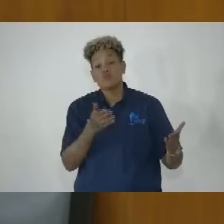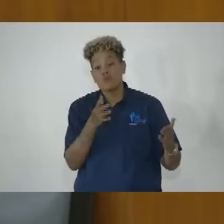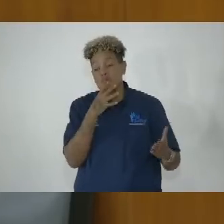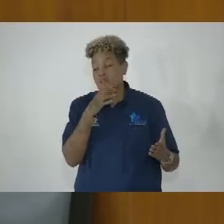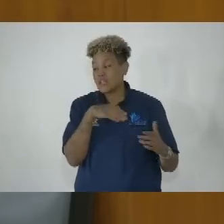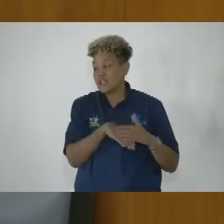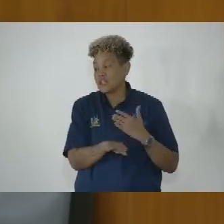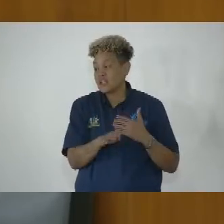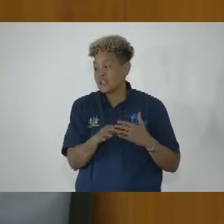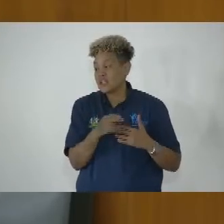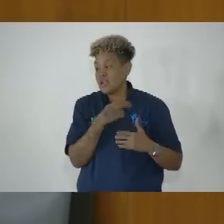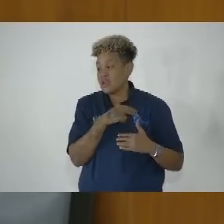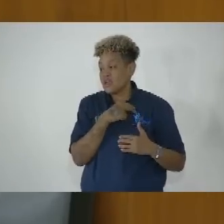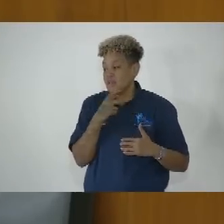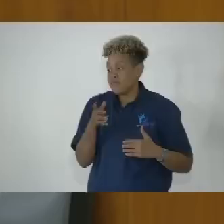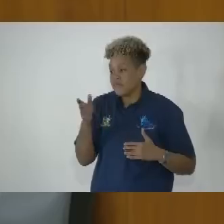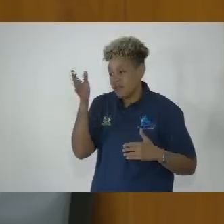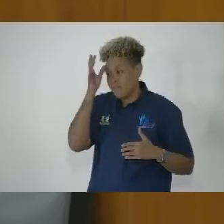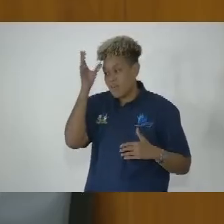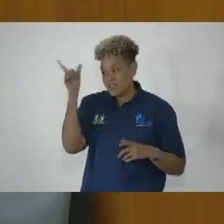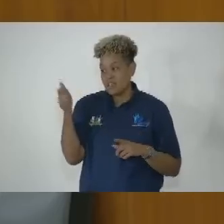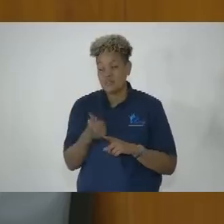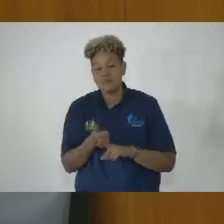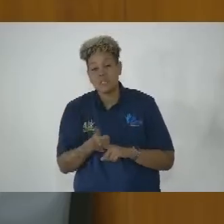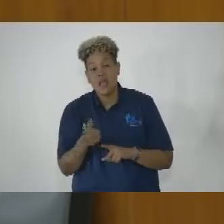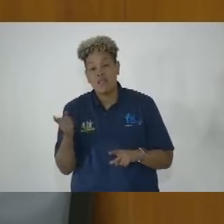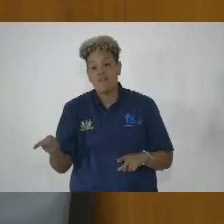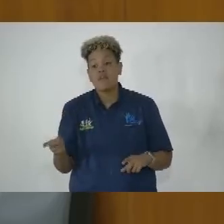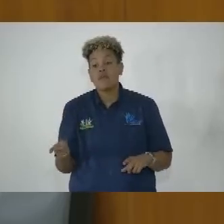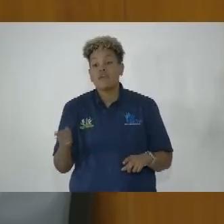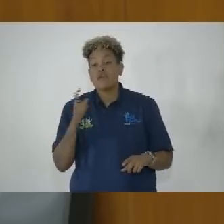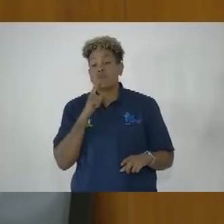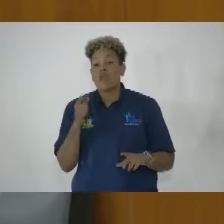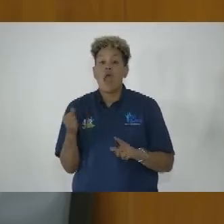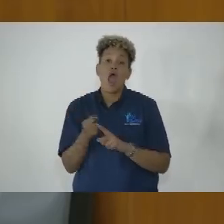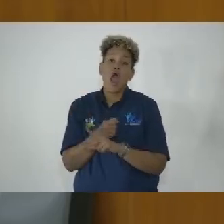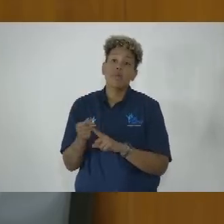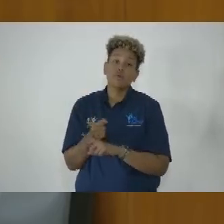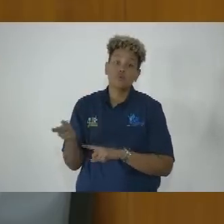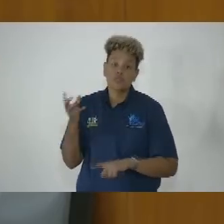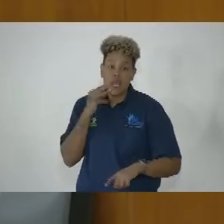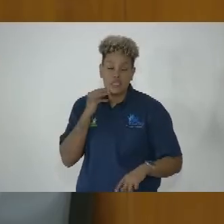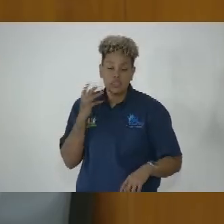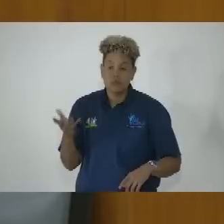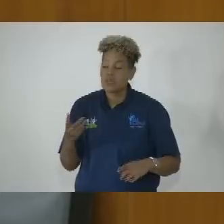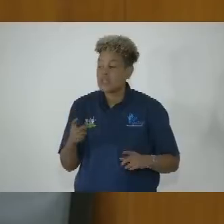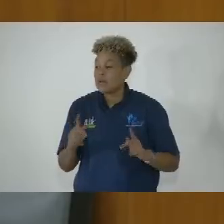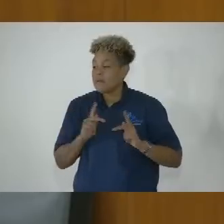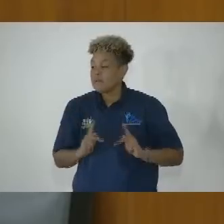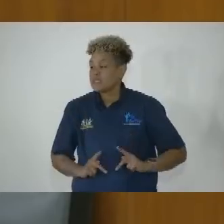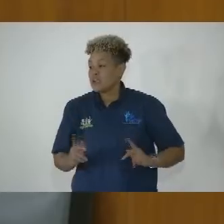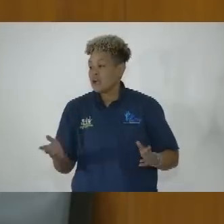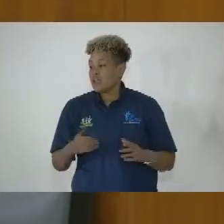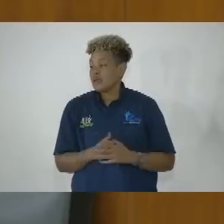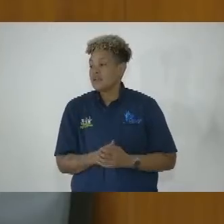in. And he himself was being abused physically.